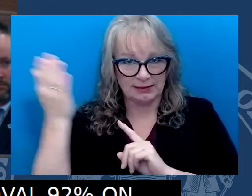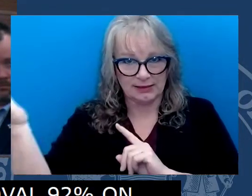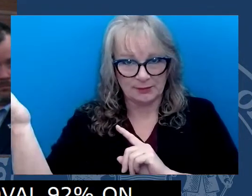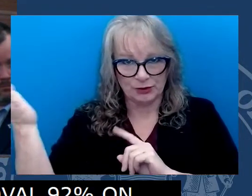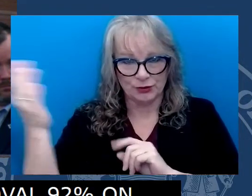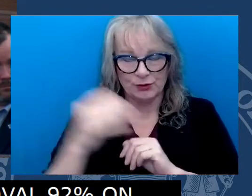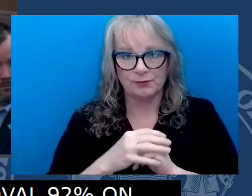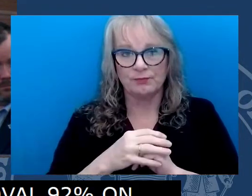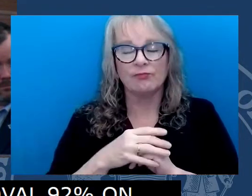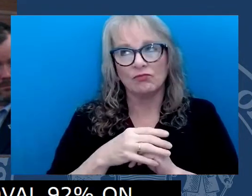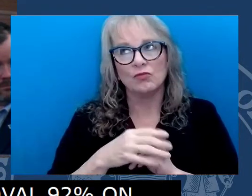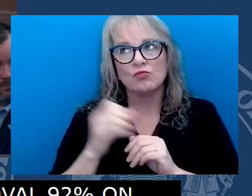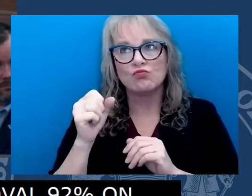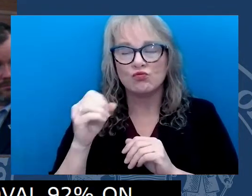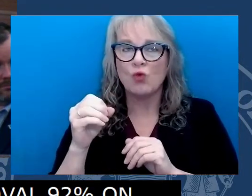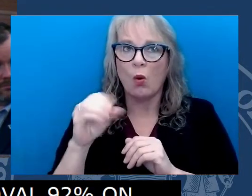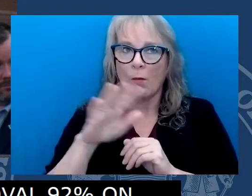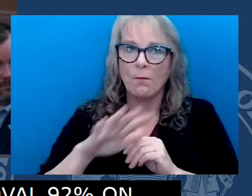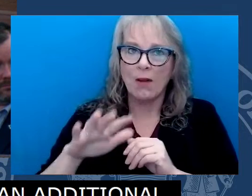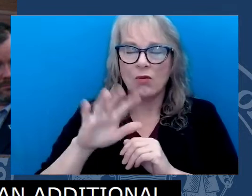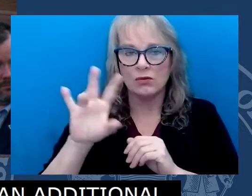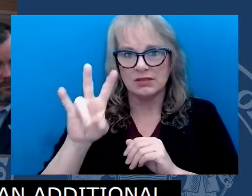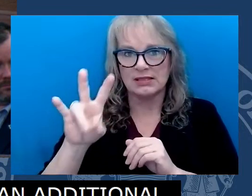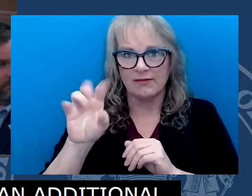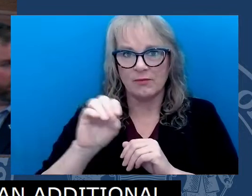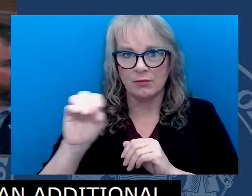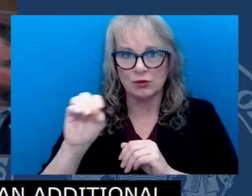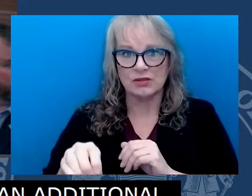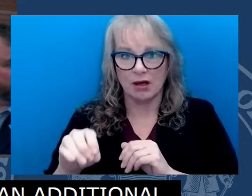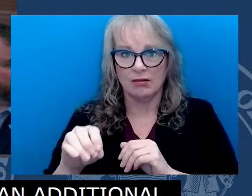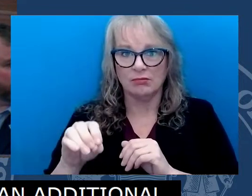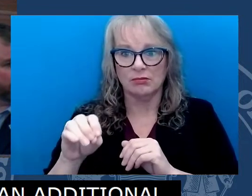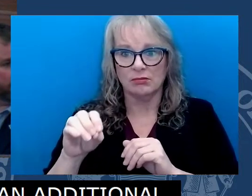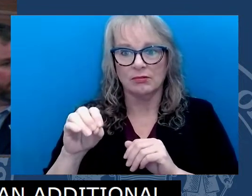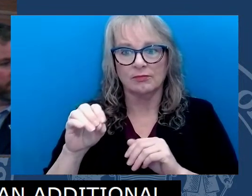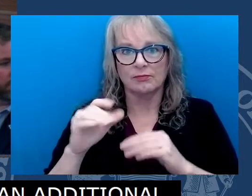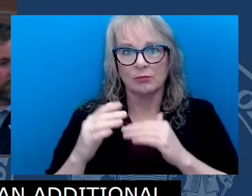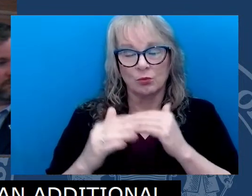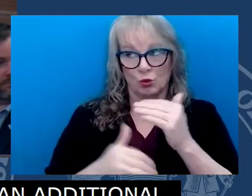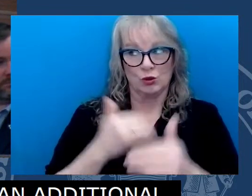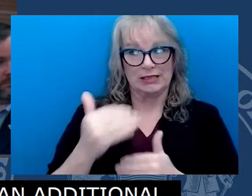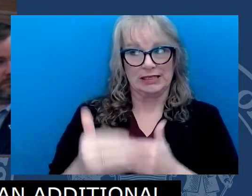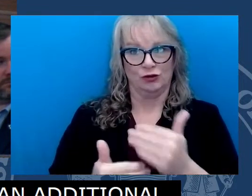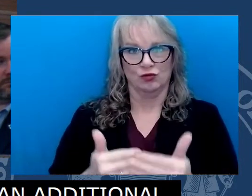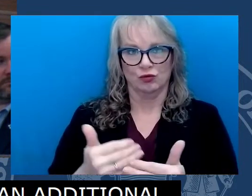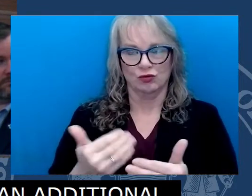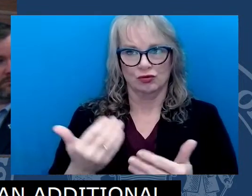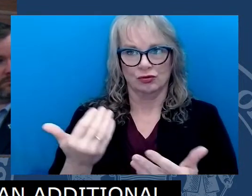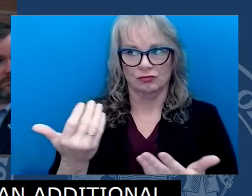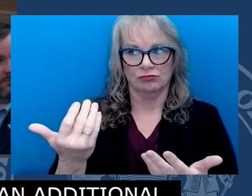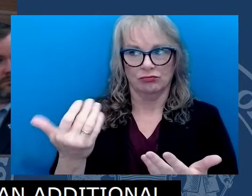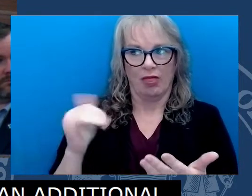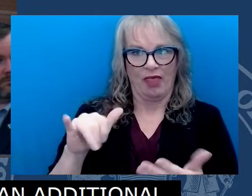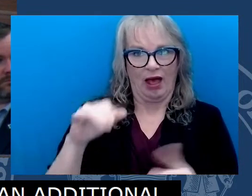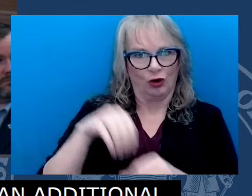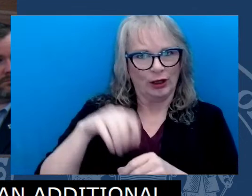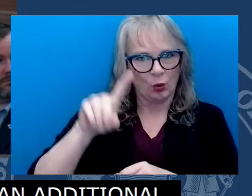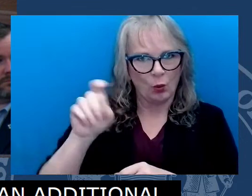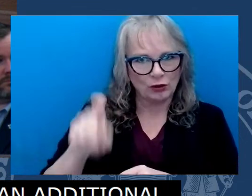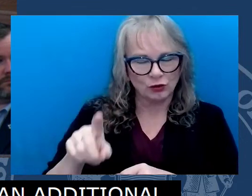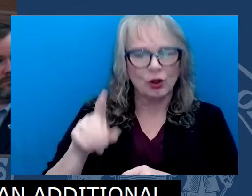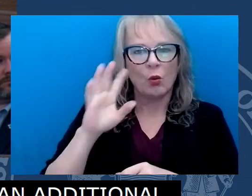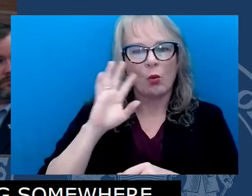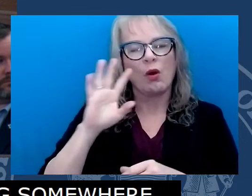at somewhere 7% of procedures that are in question that take an extra level of